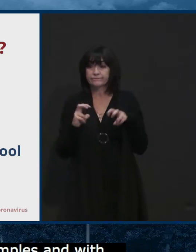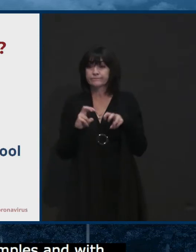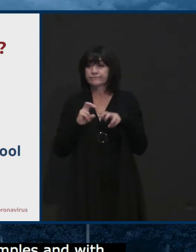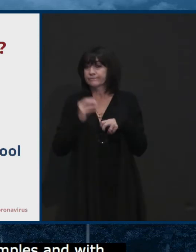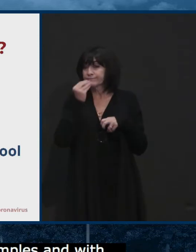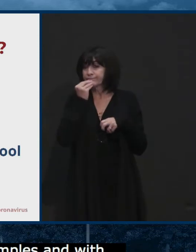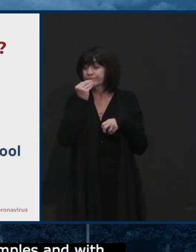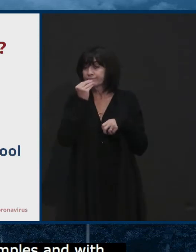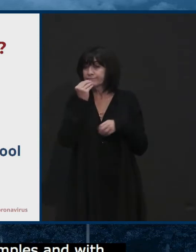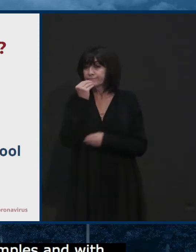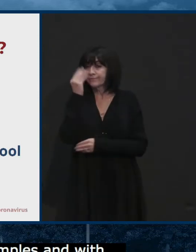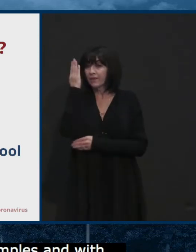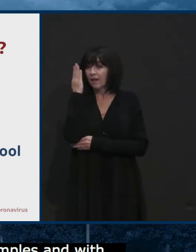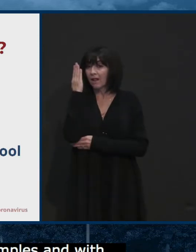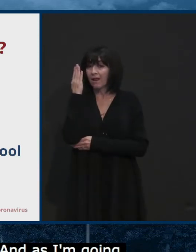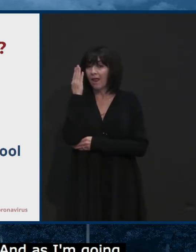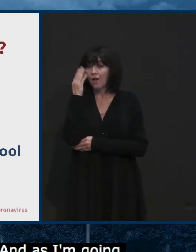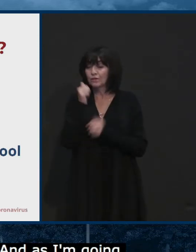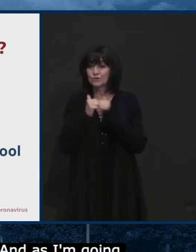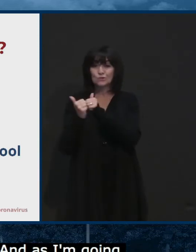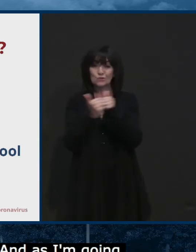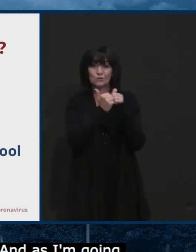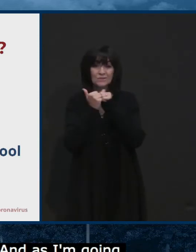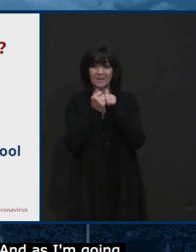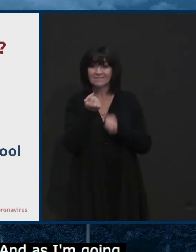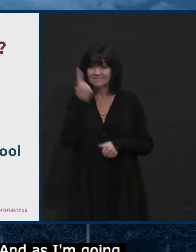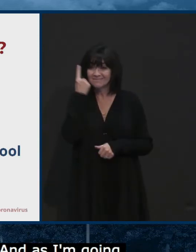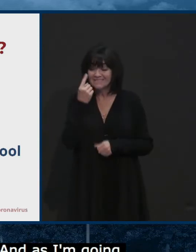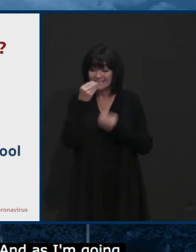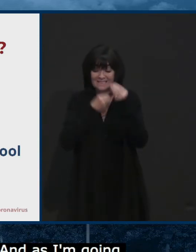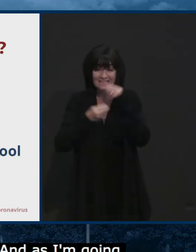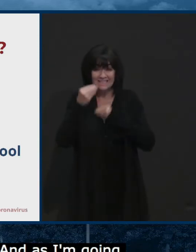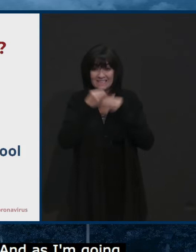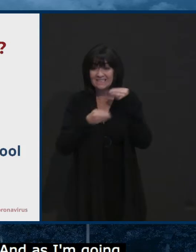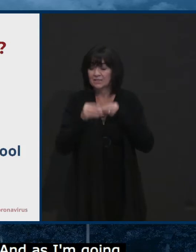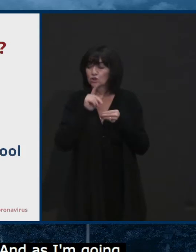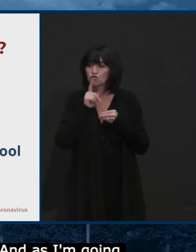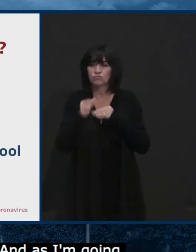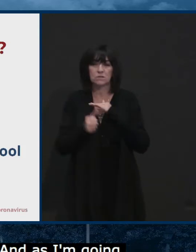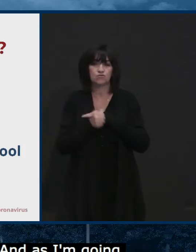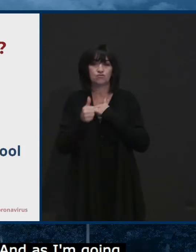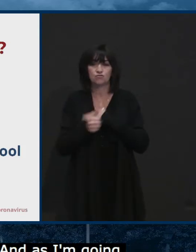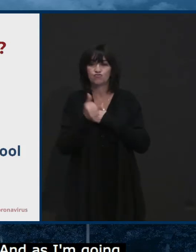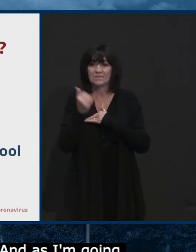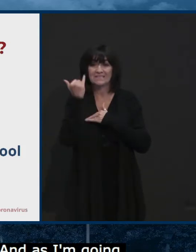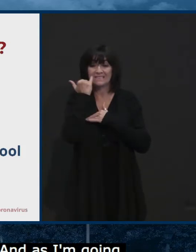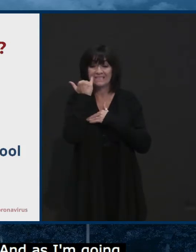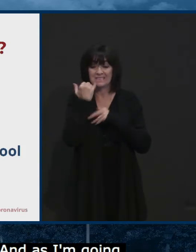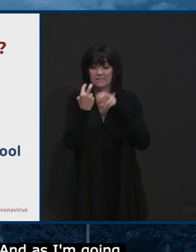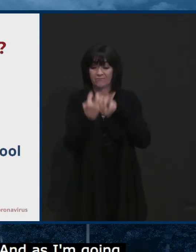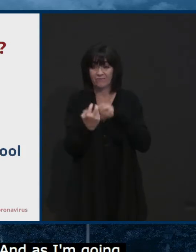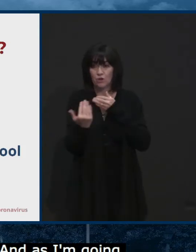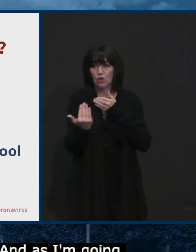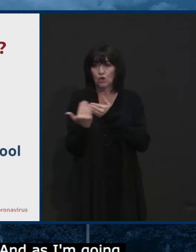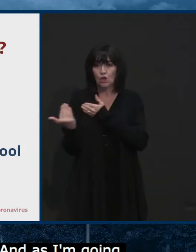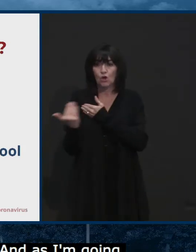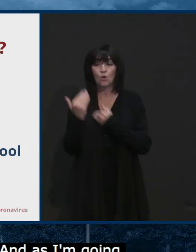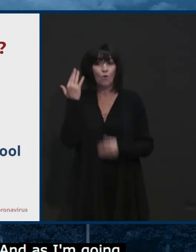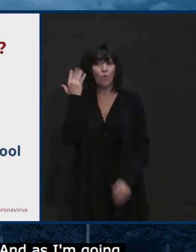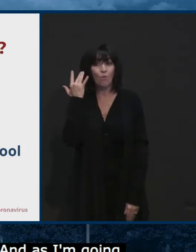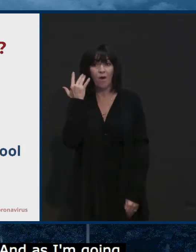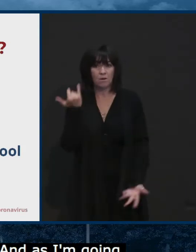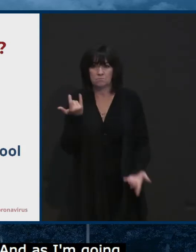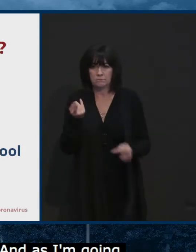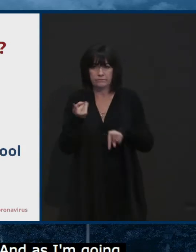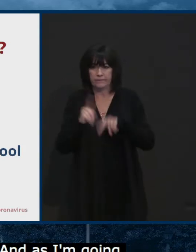times today, eating is really risky because people don't have their masks on with when they're eating. We haven't figured out a way to